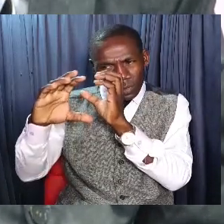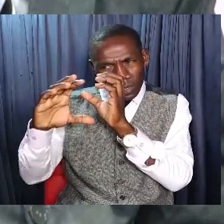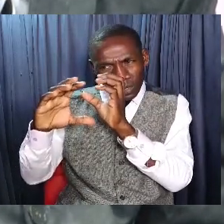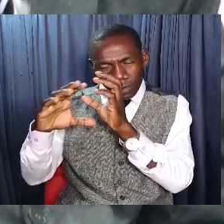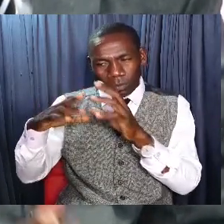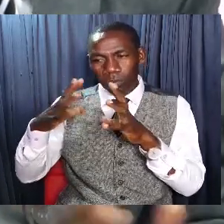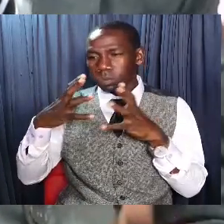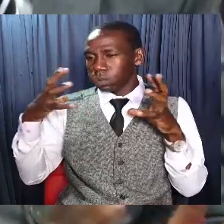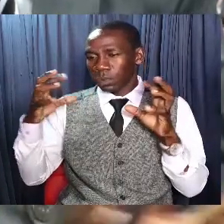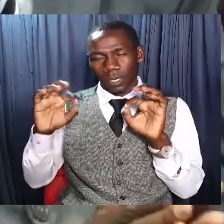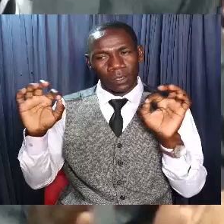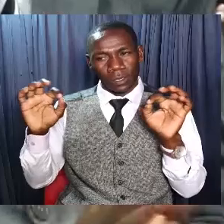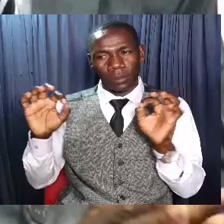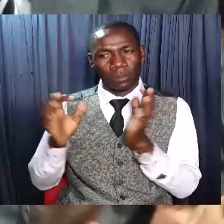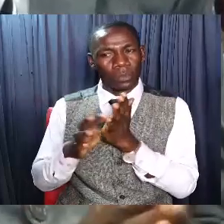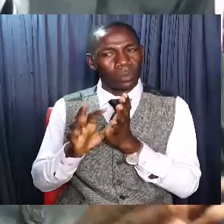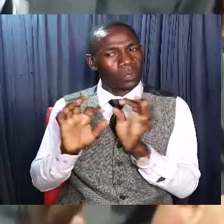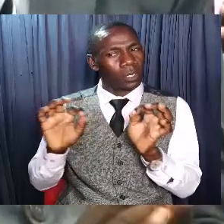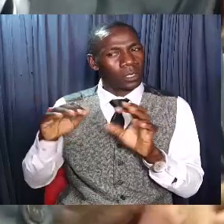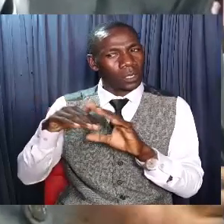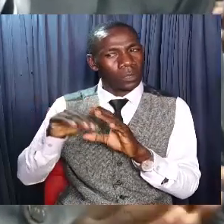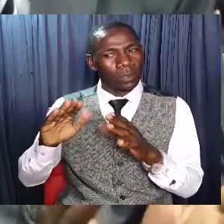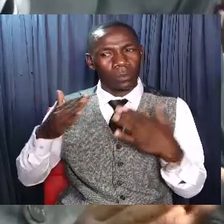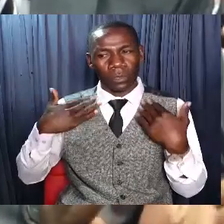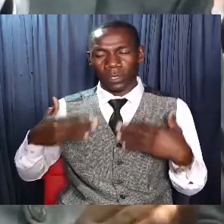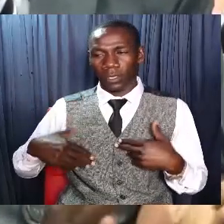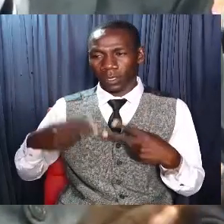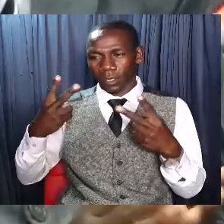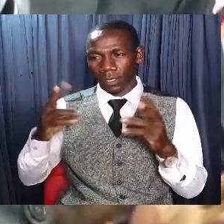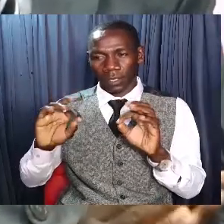anything. I don't see the swelling